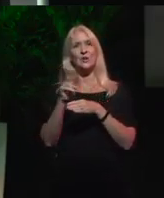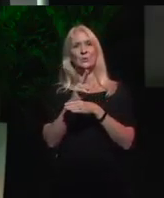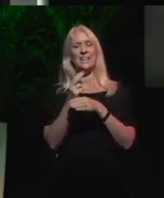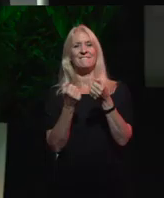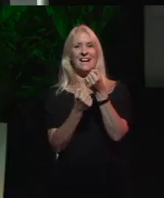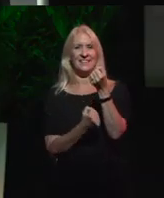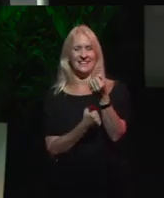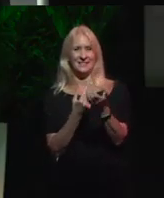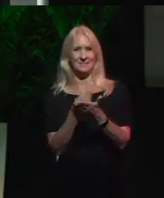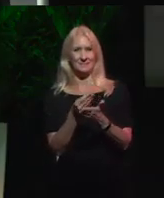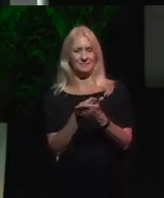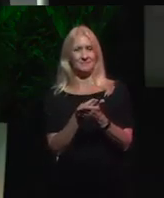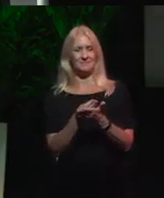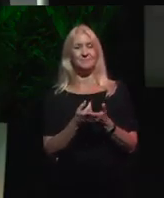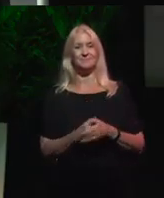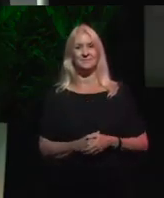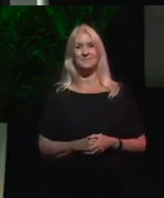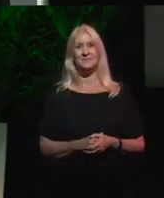funds.